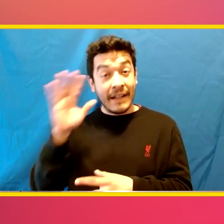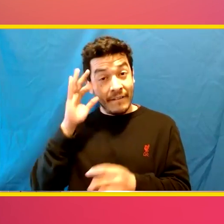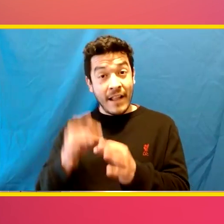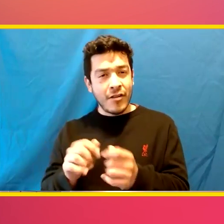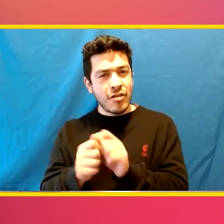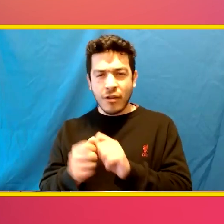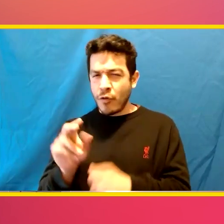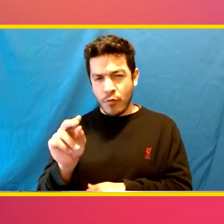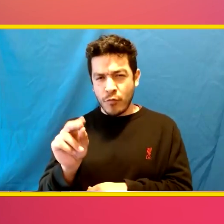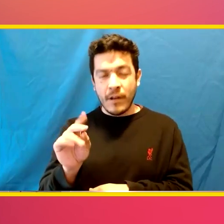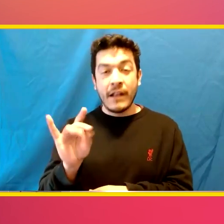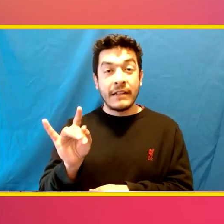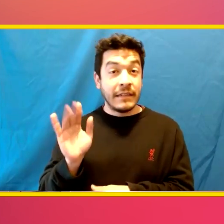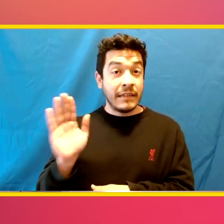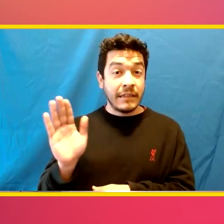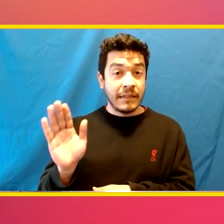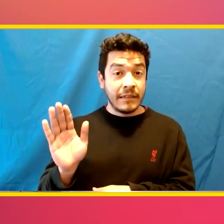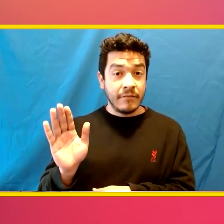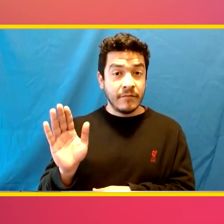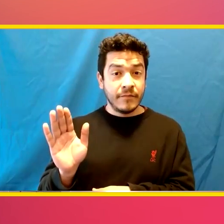change? No. Did